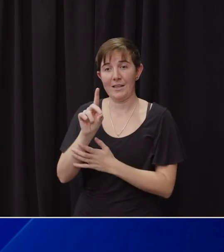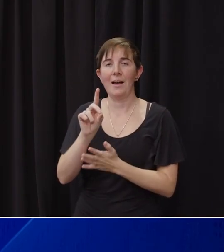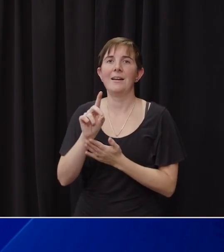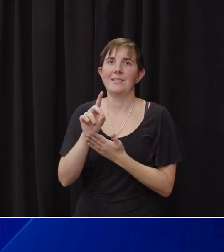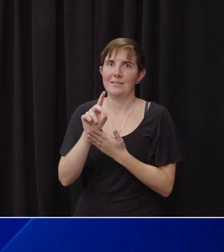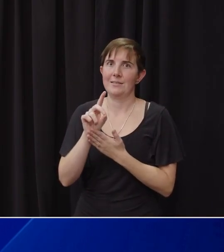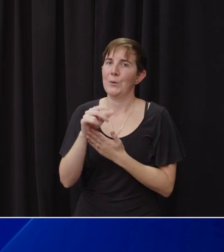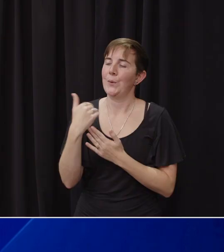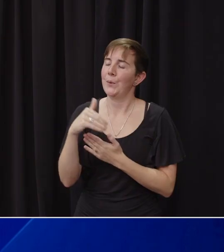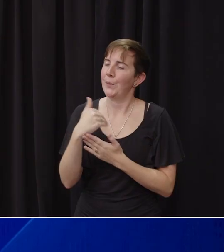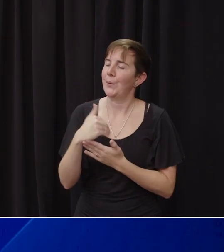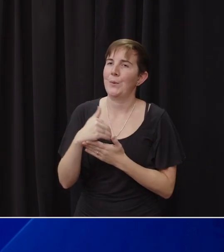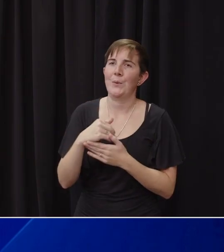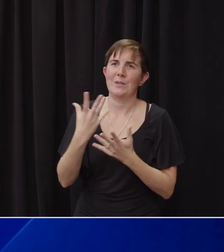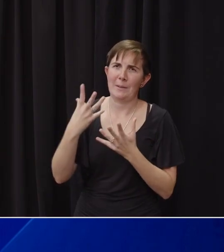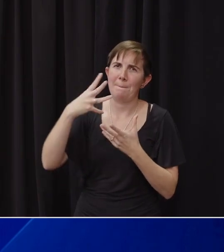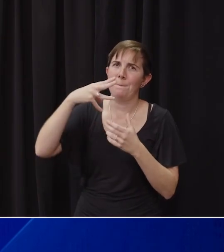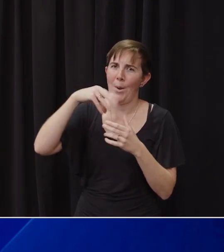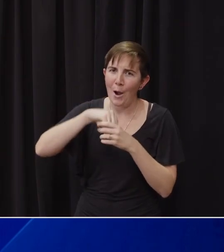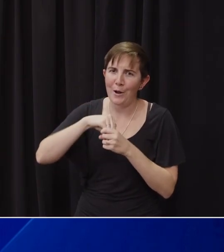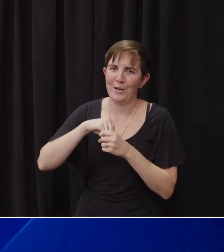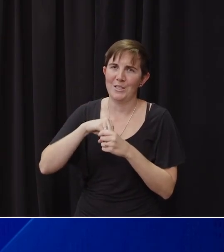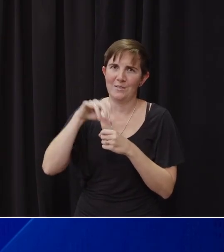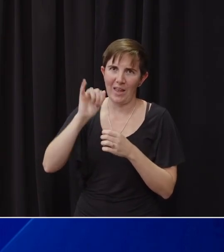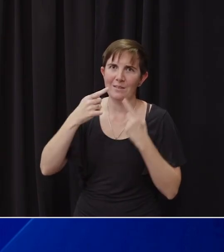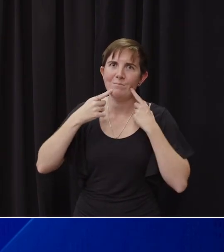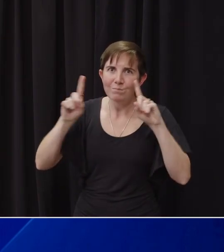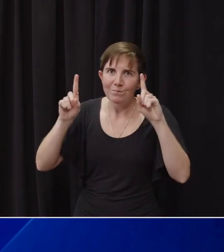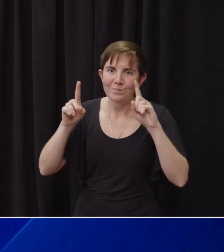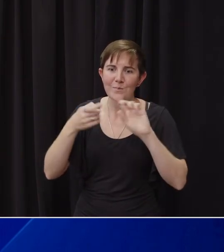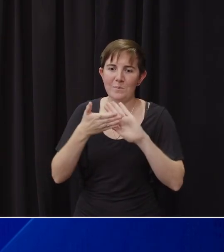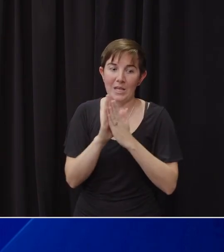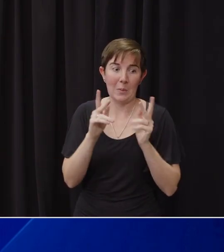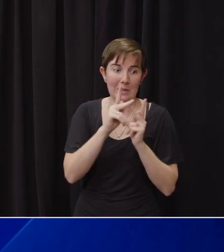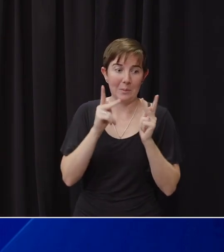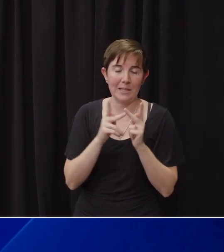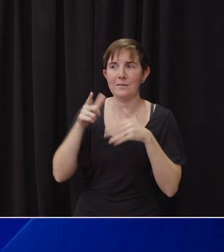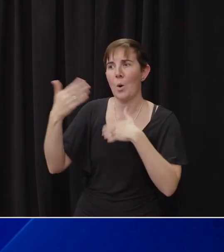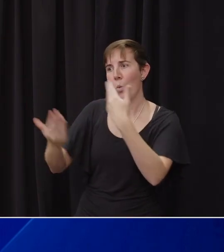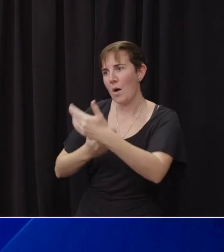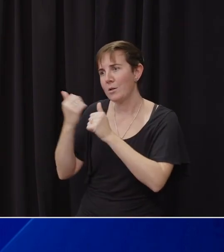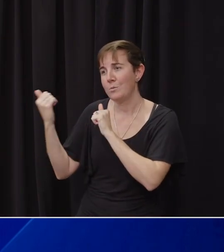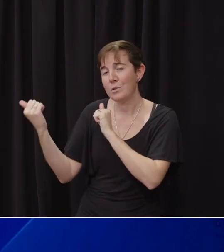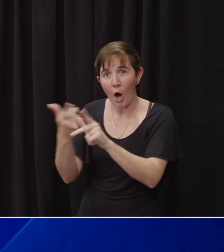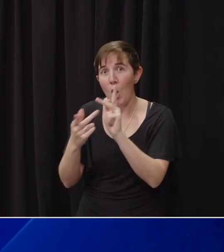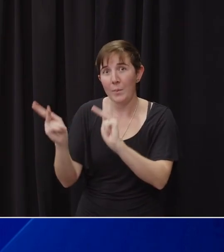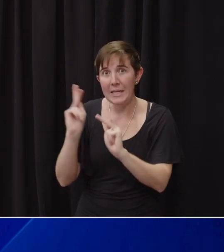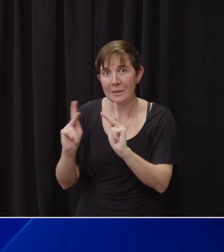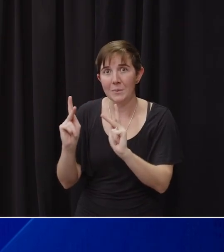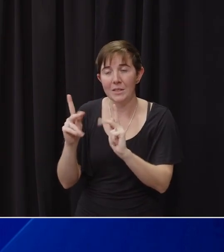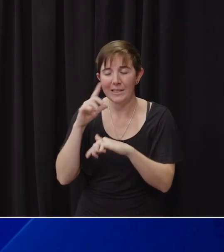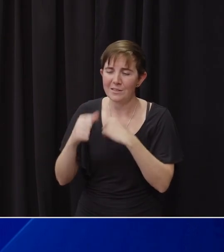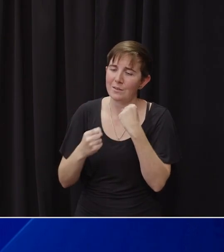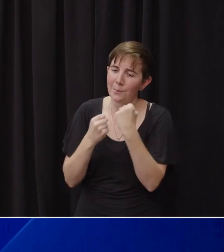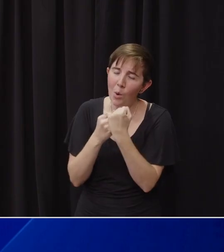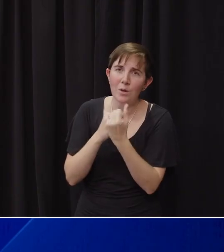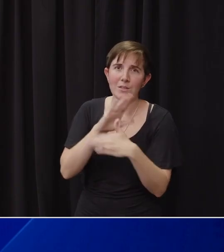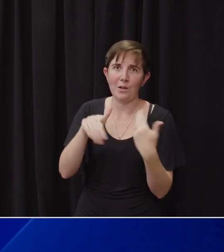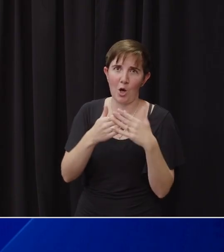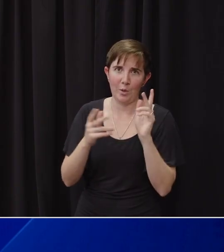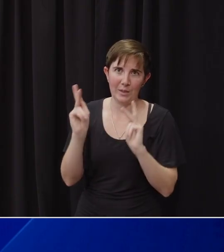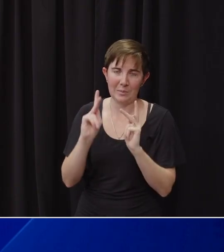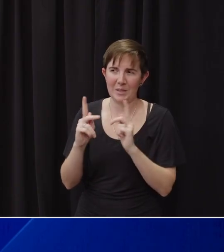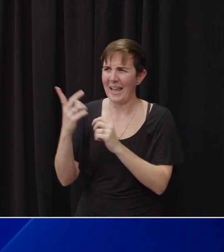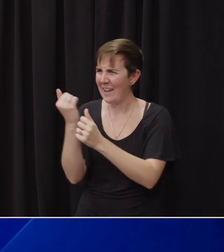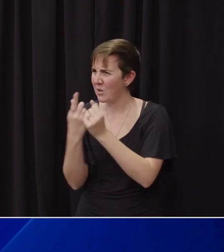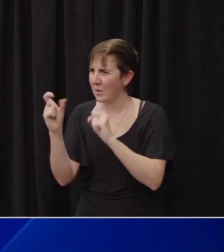is absolutely a part of the conversation about being a place that welcomes all and supports all and where everyone